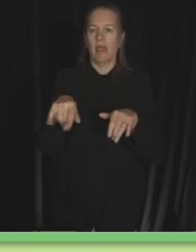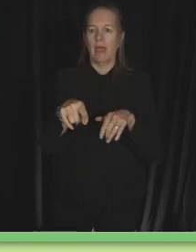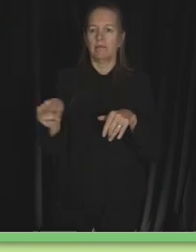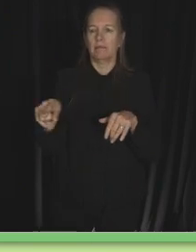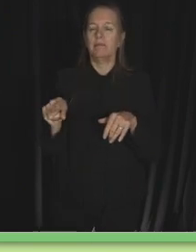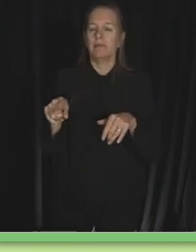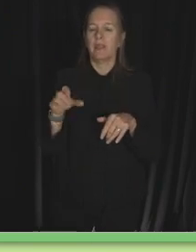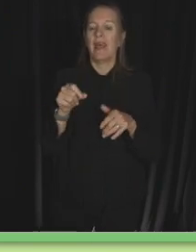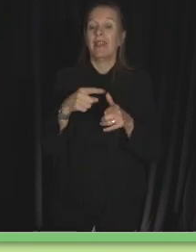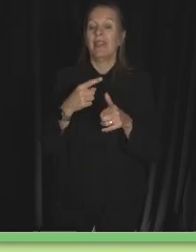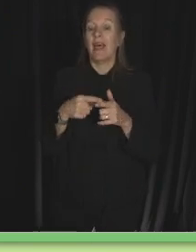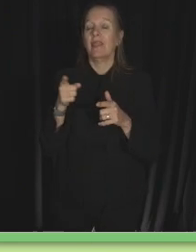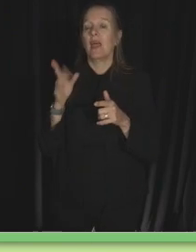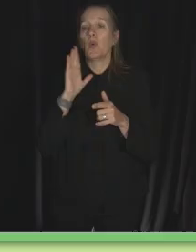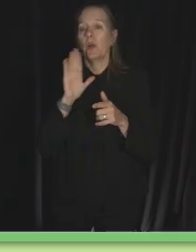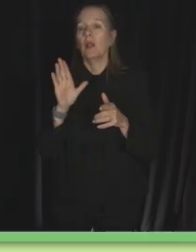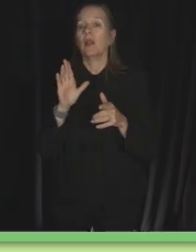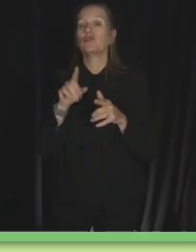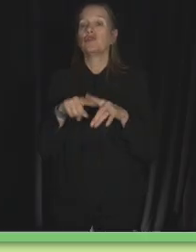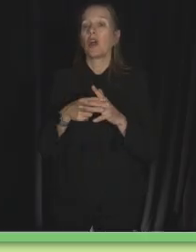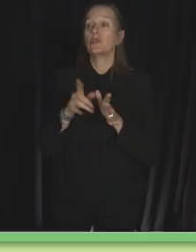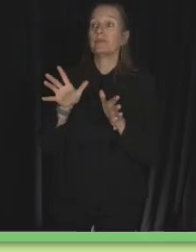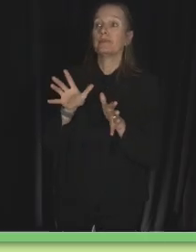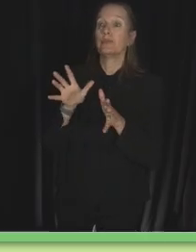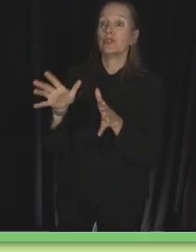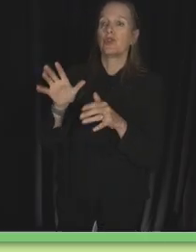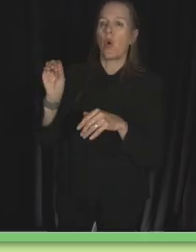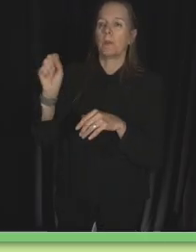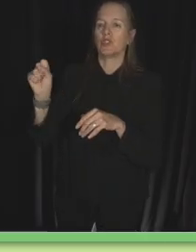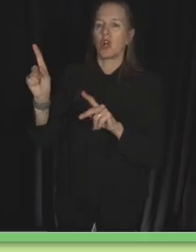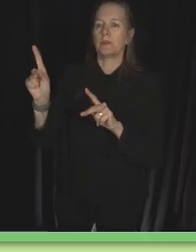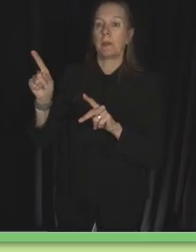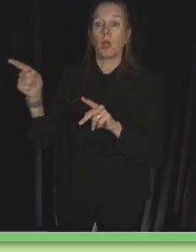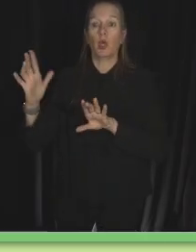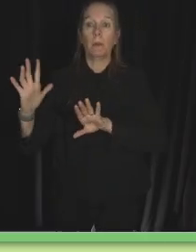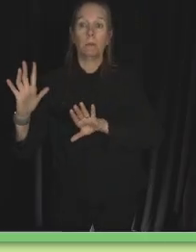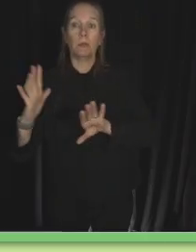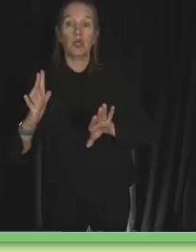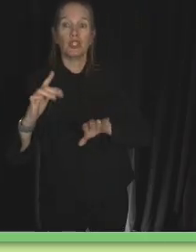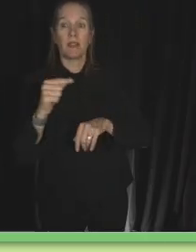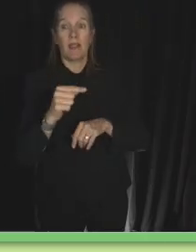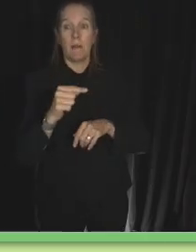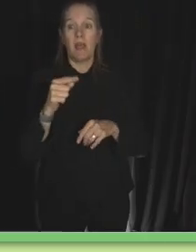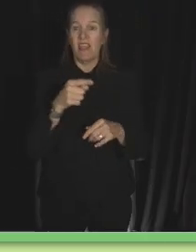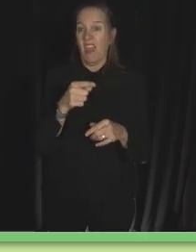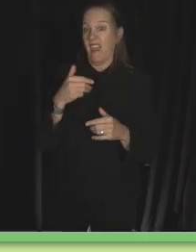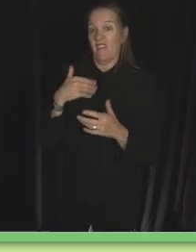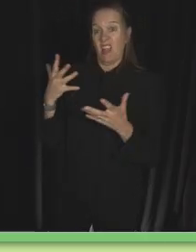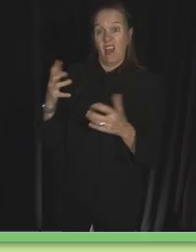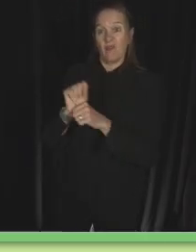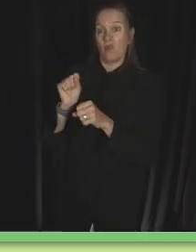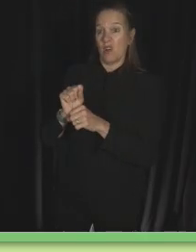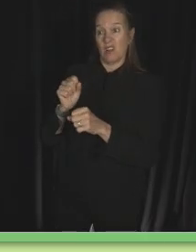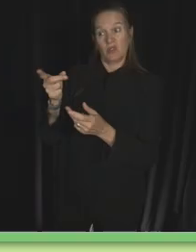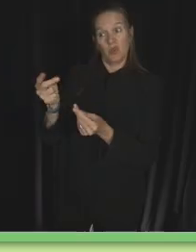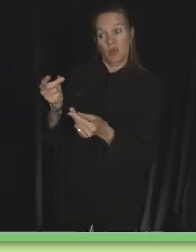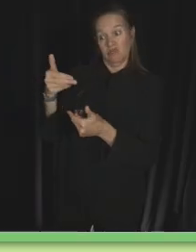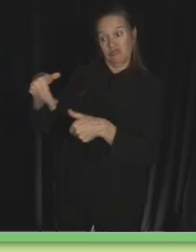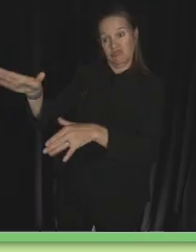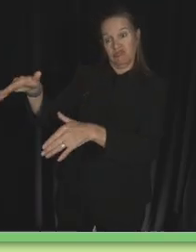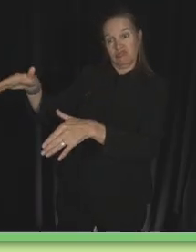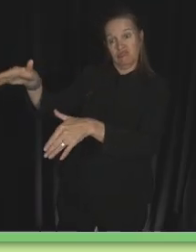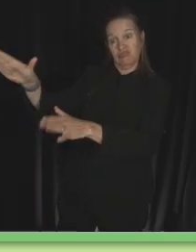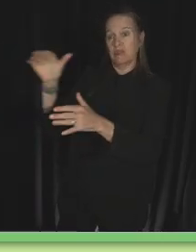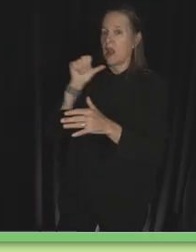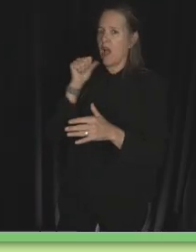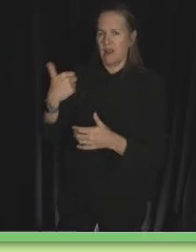start pushing back on us open source people. Push back on them. They have a whole bunch of work to do. That's on them, not on us. They're using